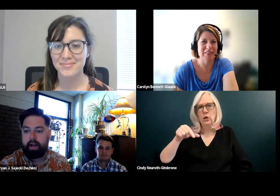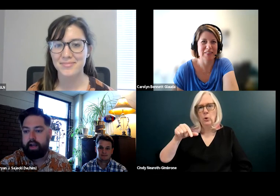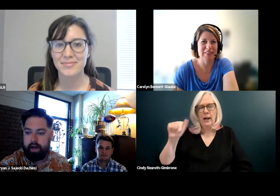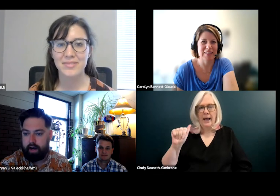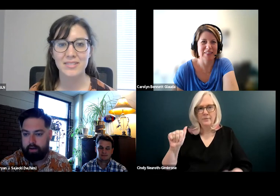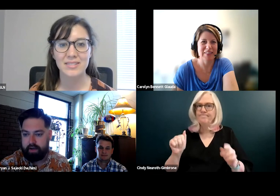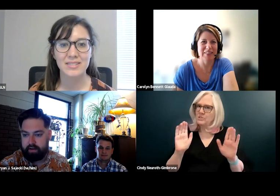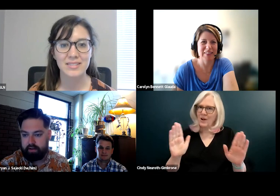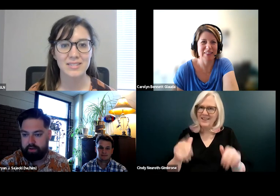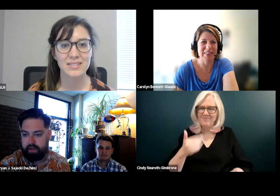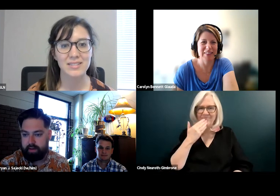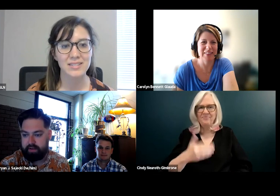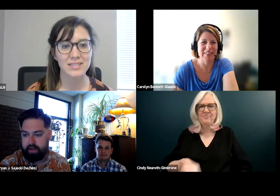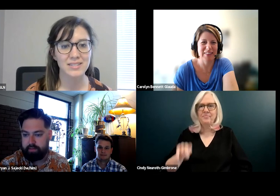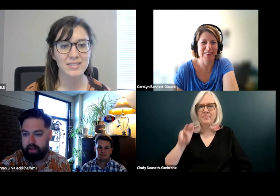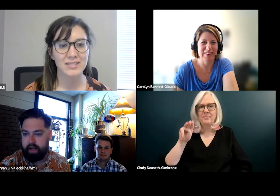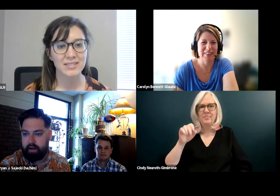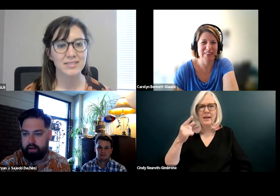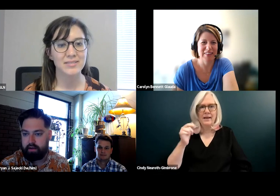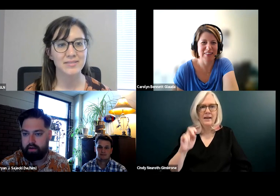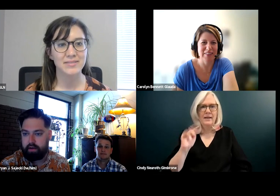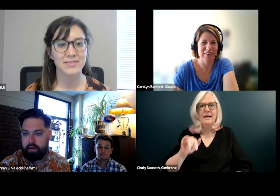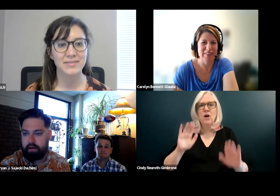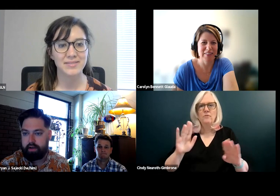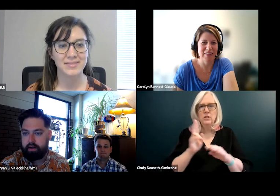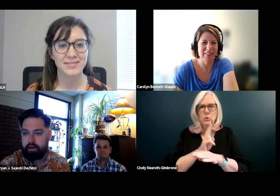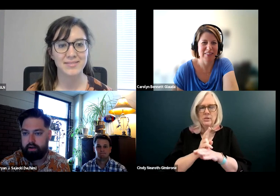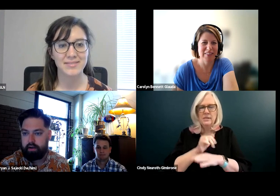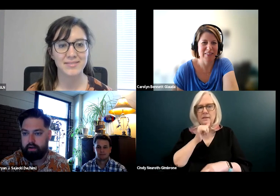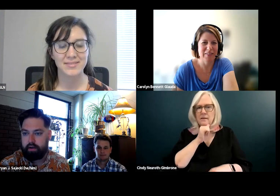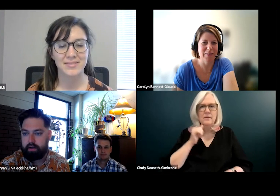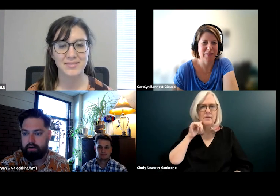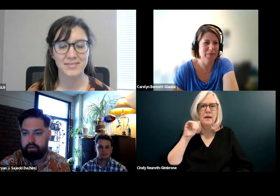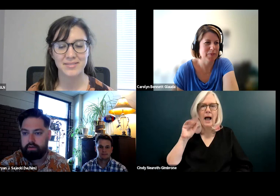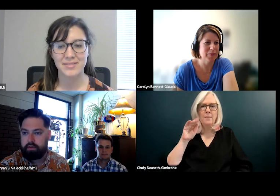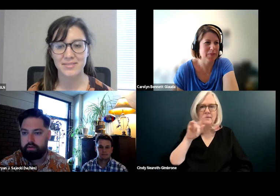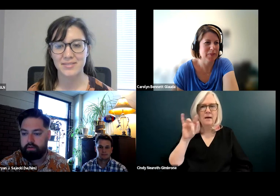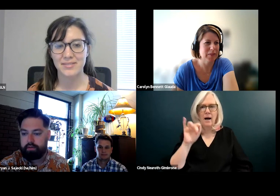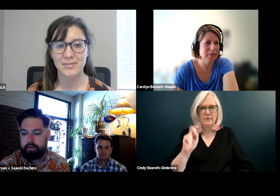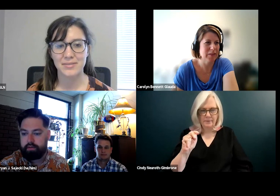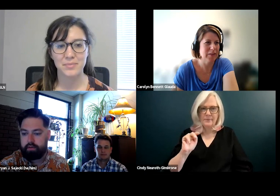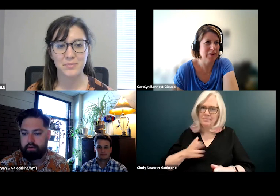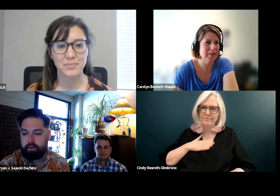And Megan, yeah, that's awesome using Amazon. I'm glad. Mhm.